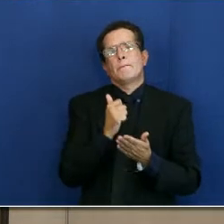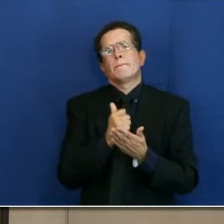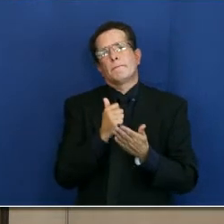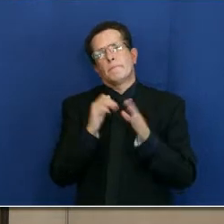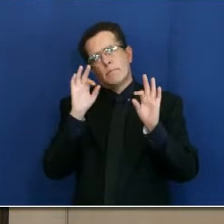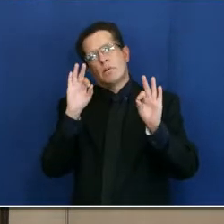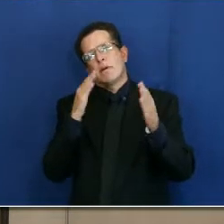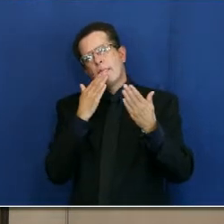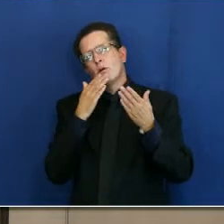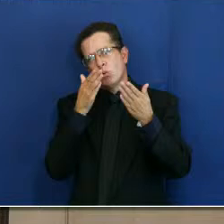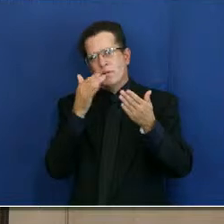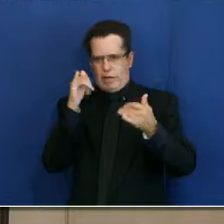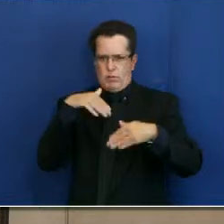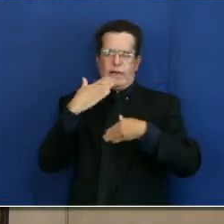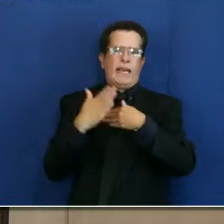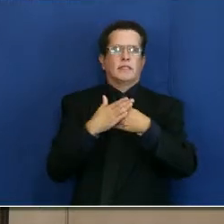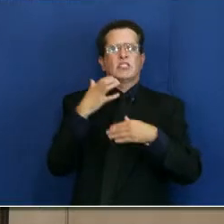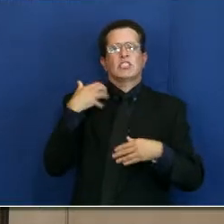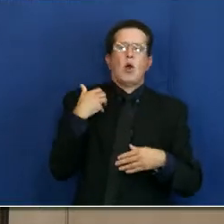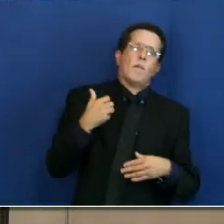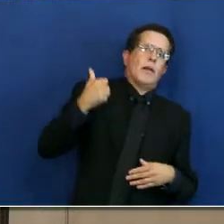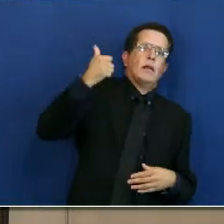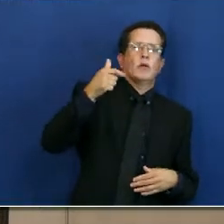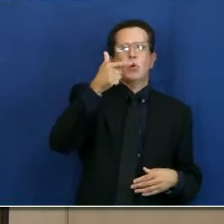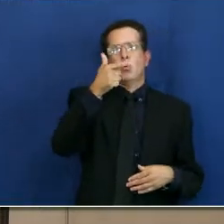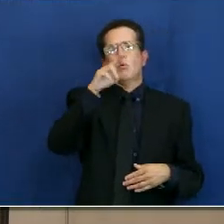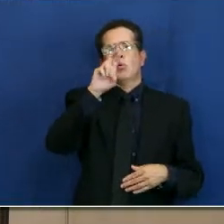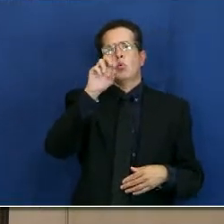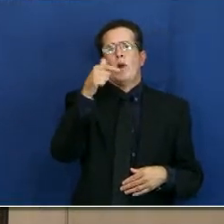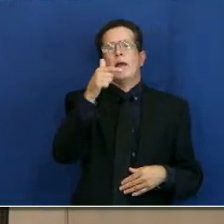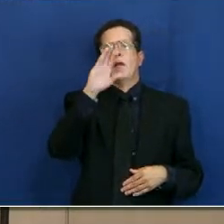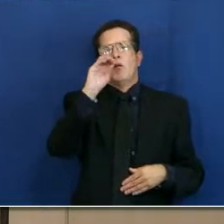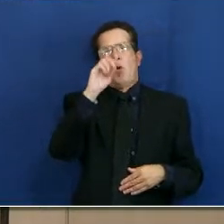podium Chairman Greg Cox. Thank you.